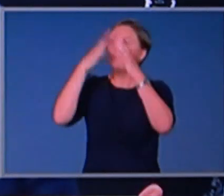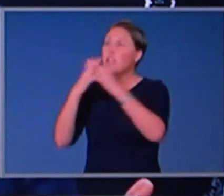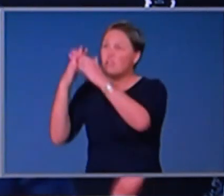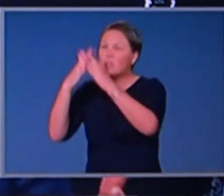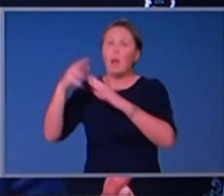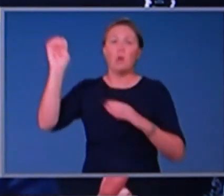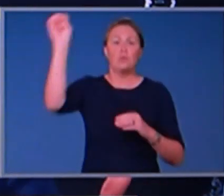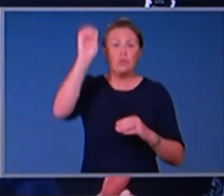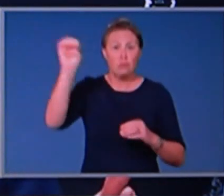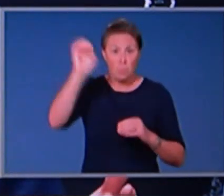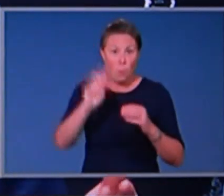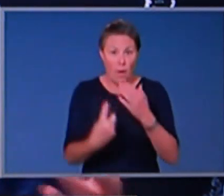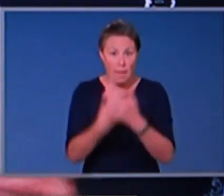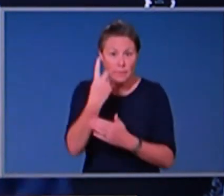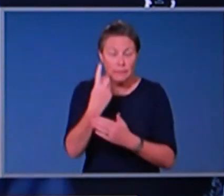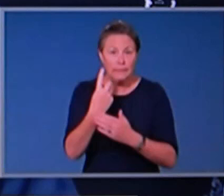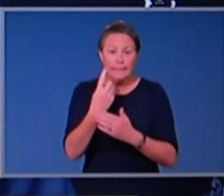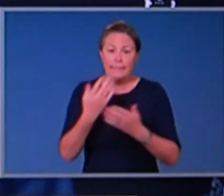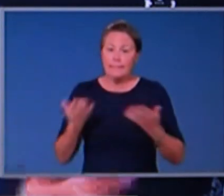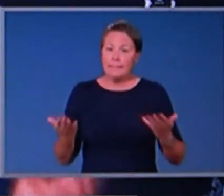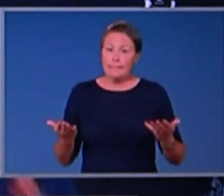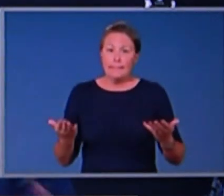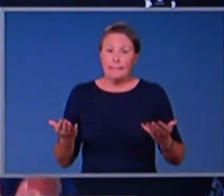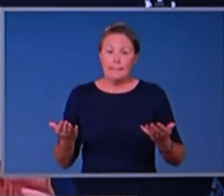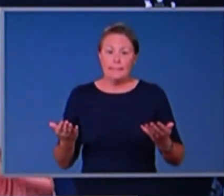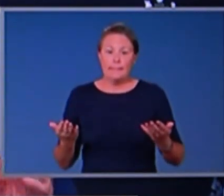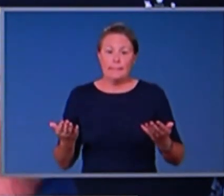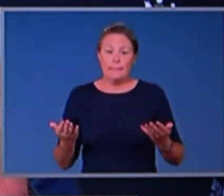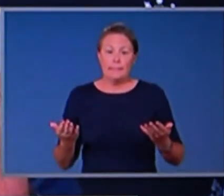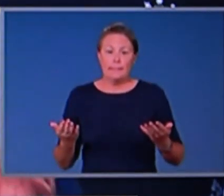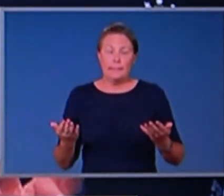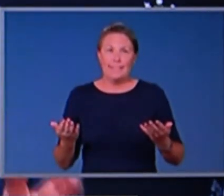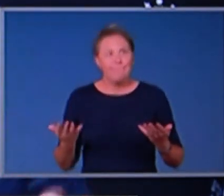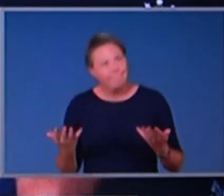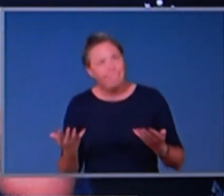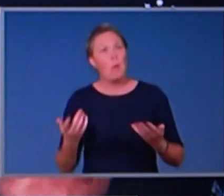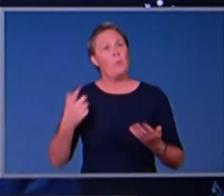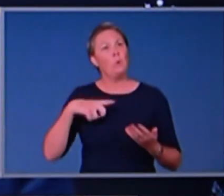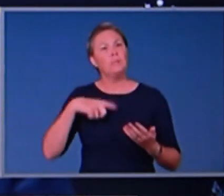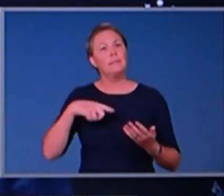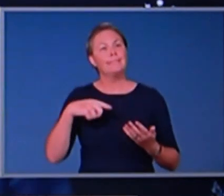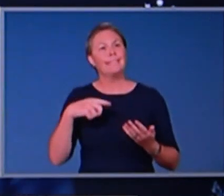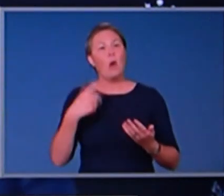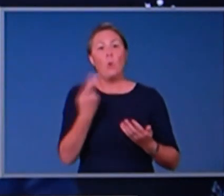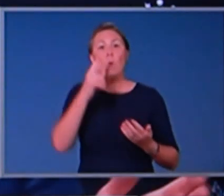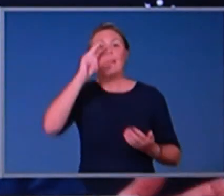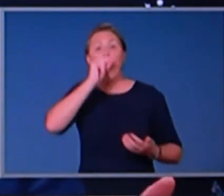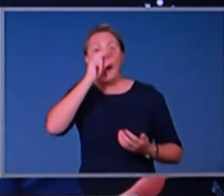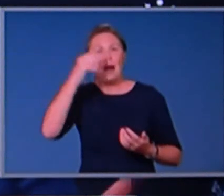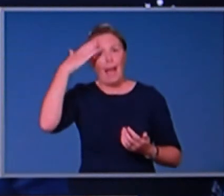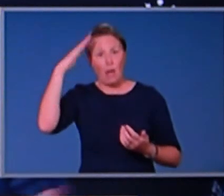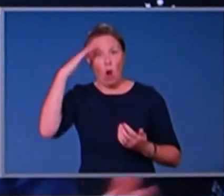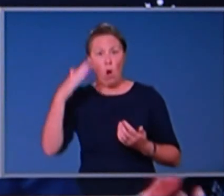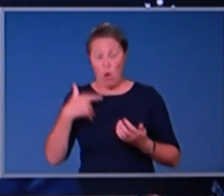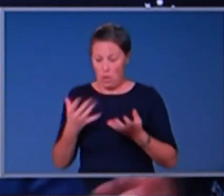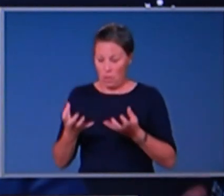many occasions, is that they had, because this virus is quite mild, particularly in young adults, they can get it,